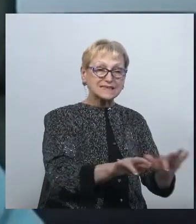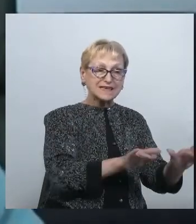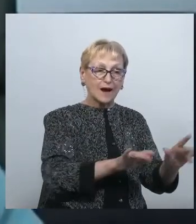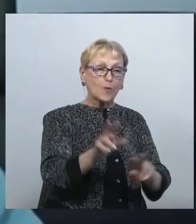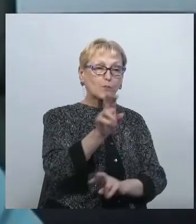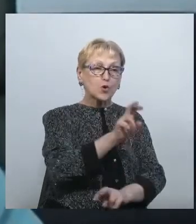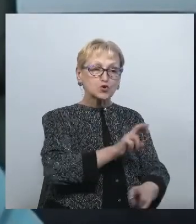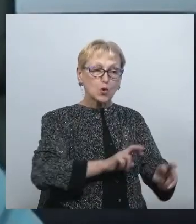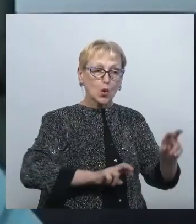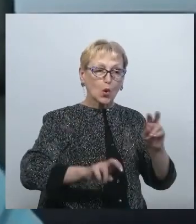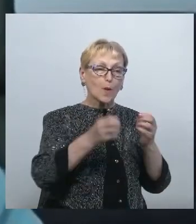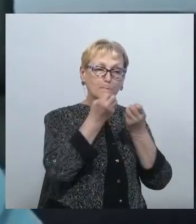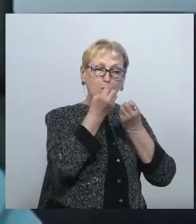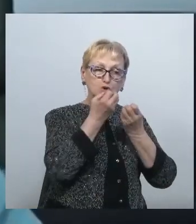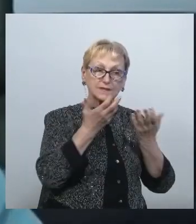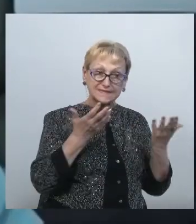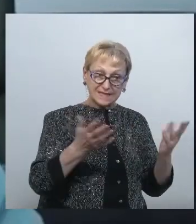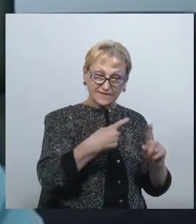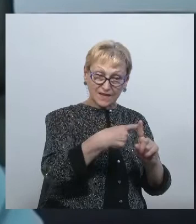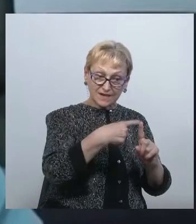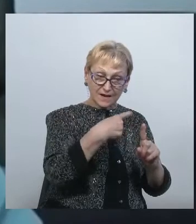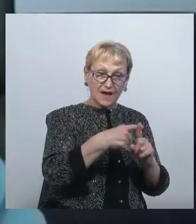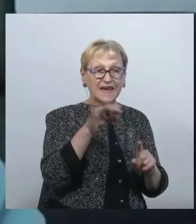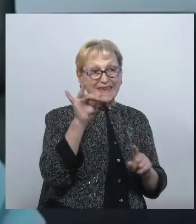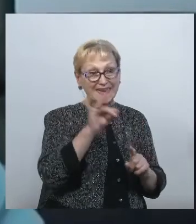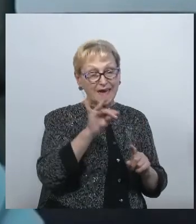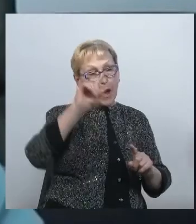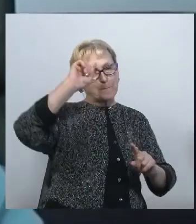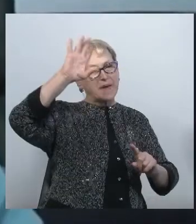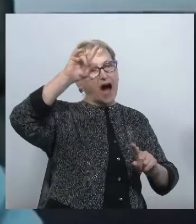to the search for positive